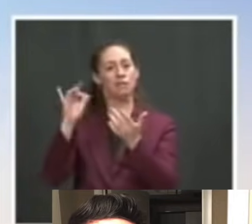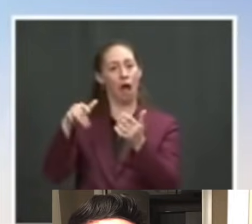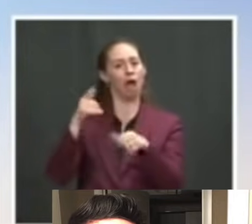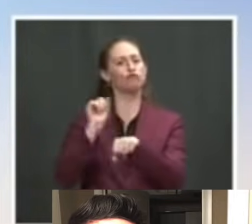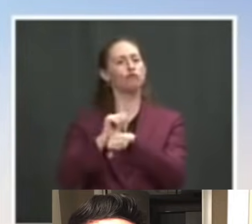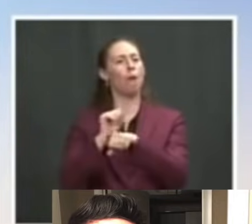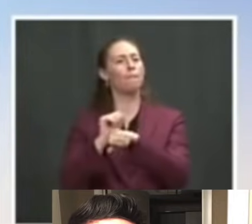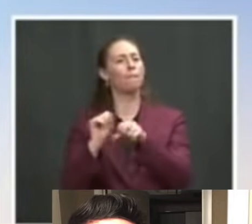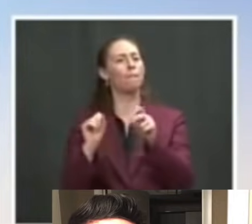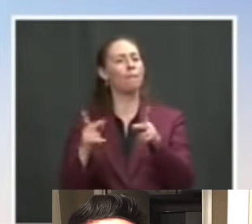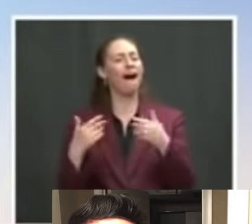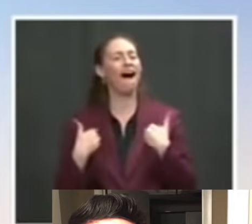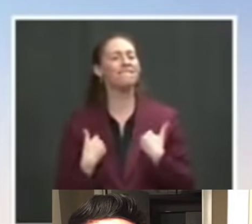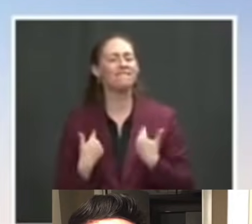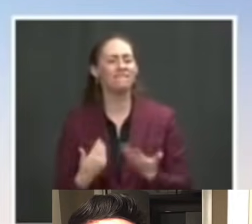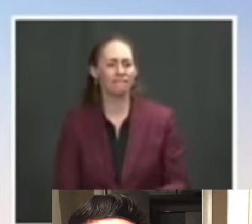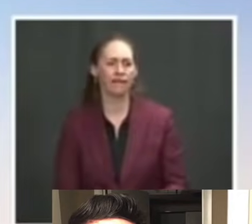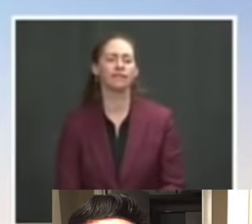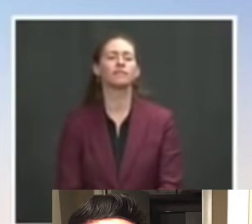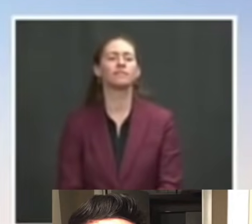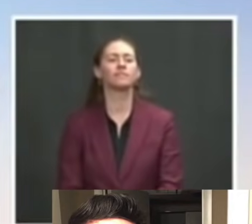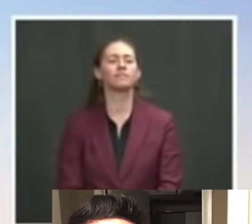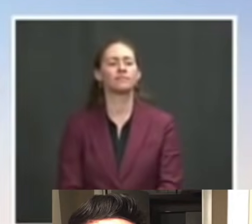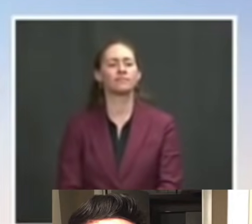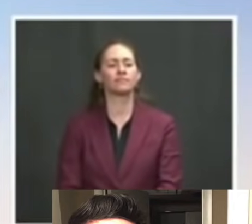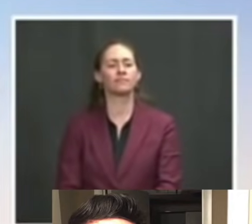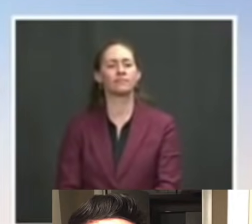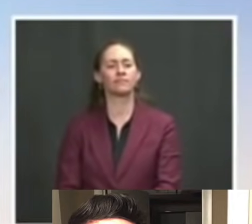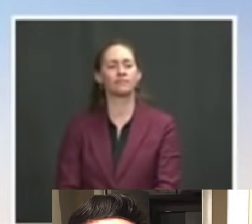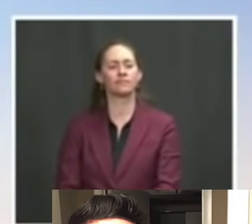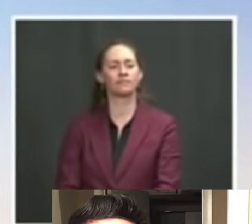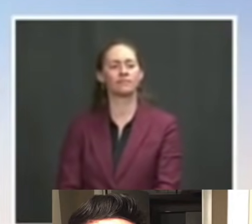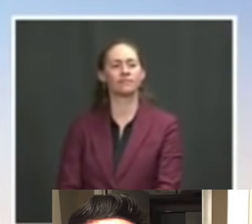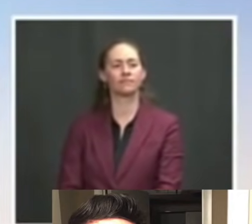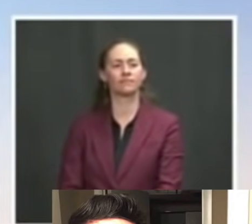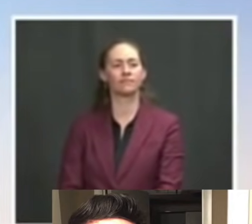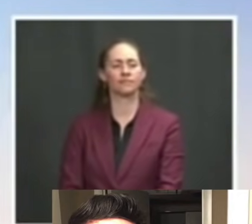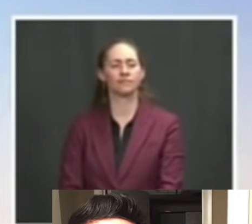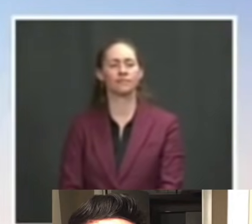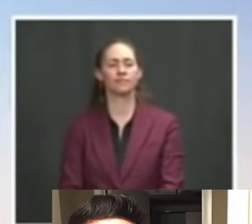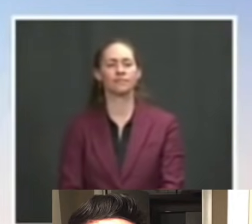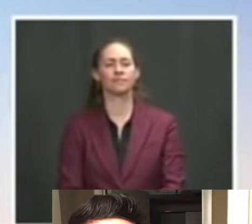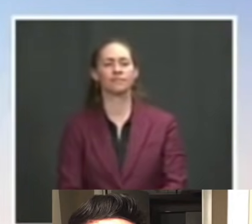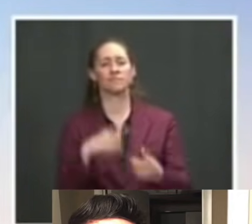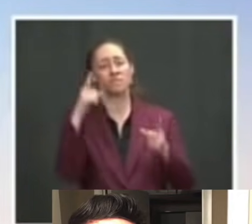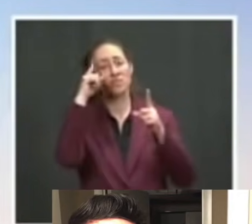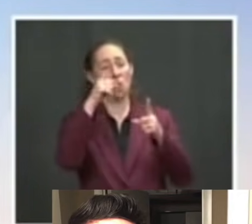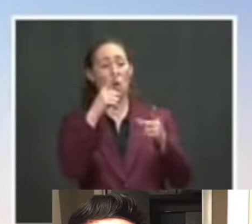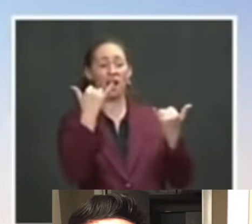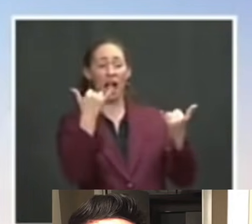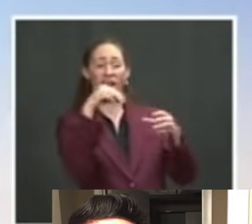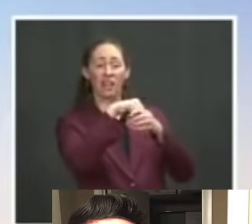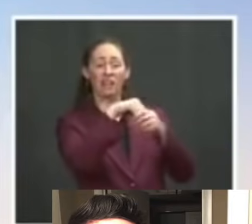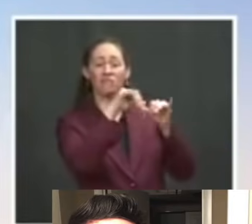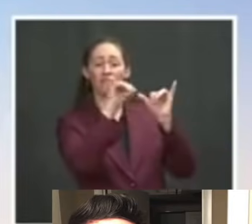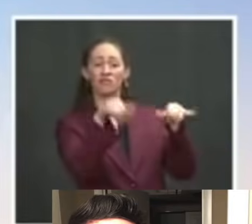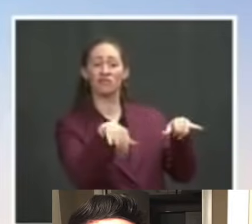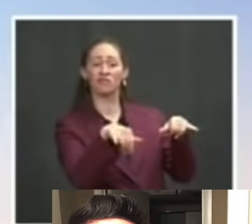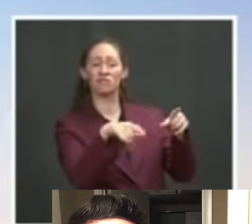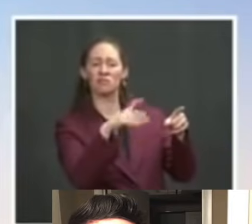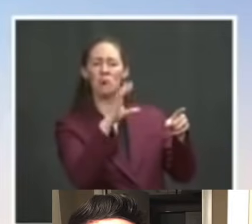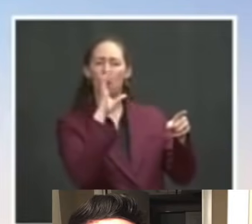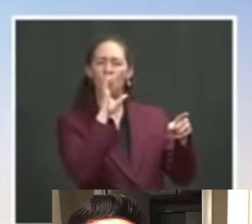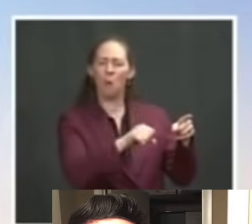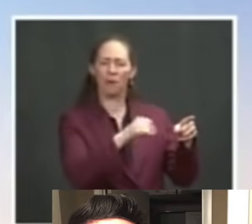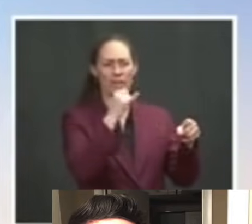about modernizing outdated infrastructure, doing it in a way that brings us to the 21st century and helps us compete with China.